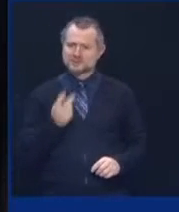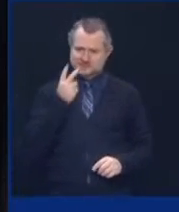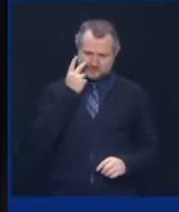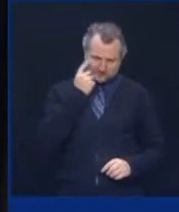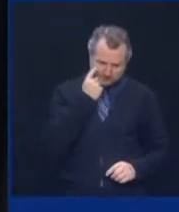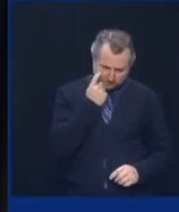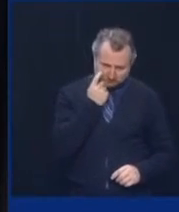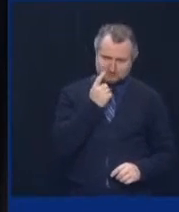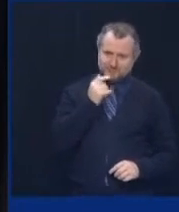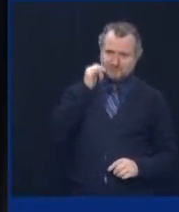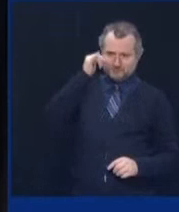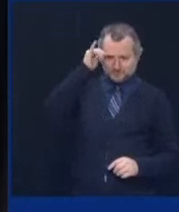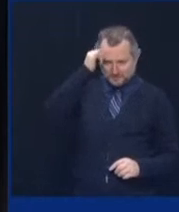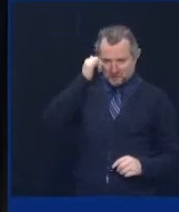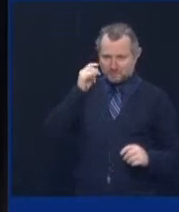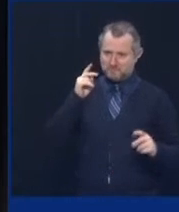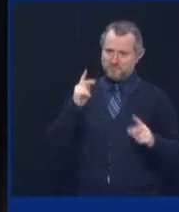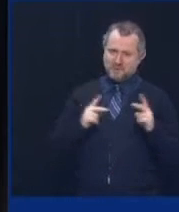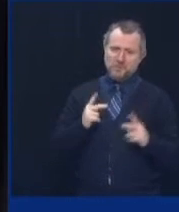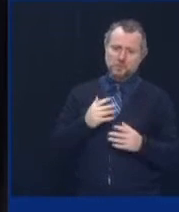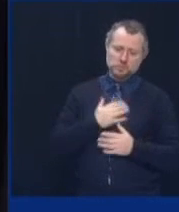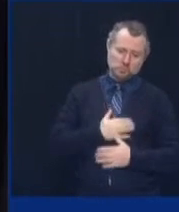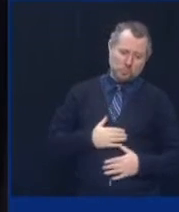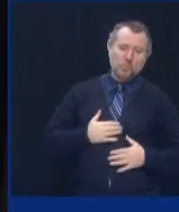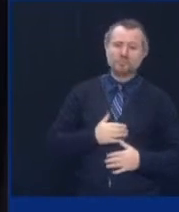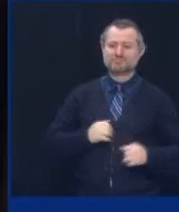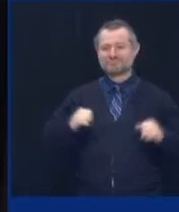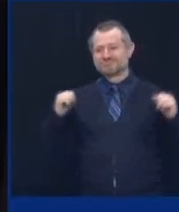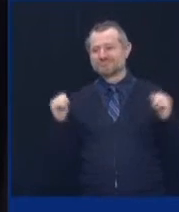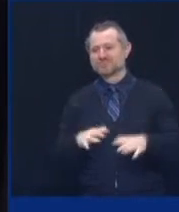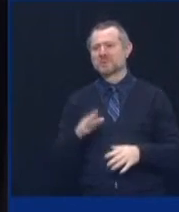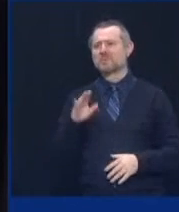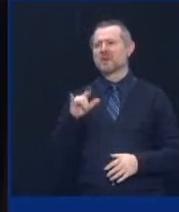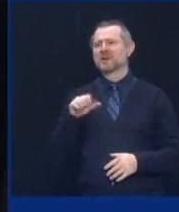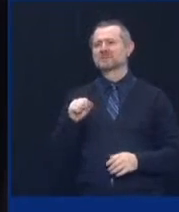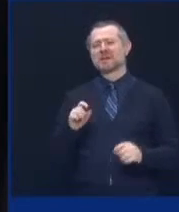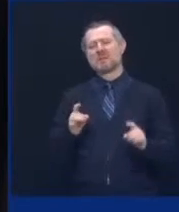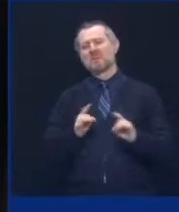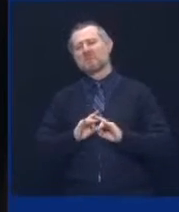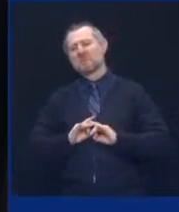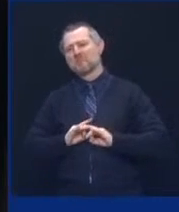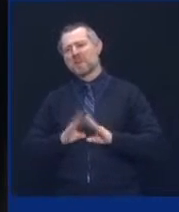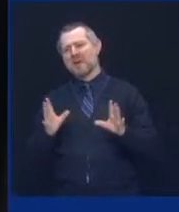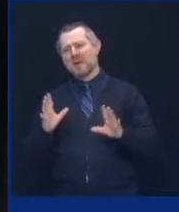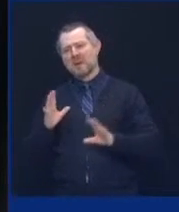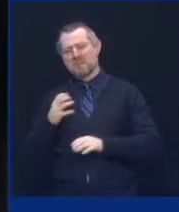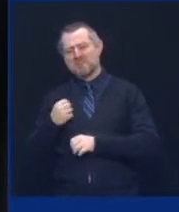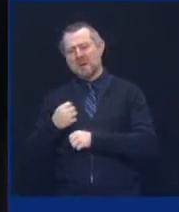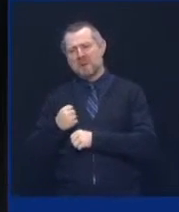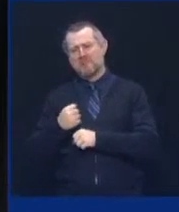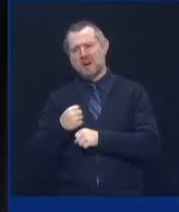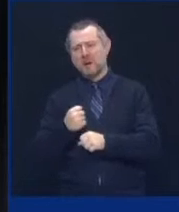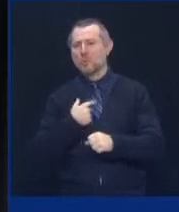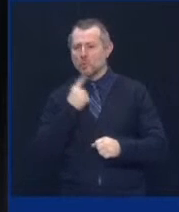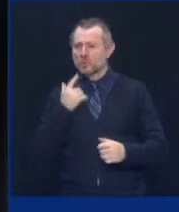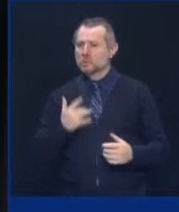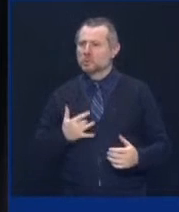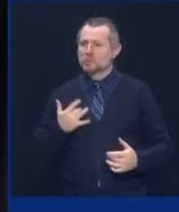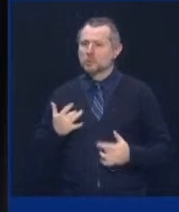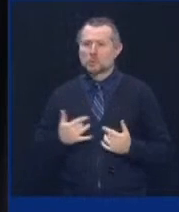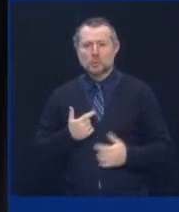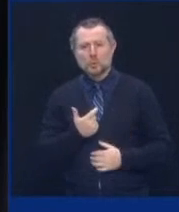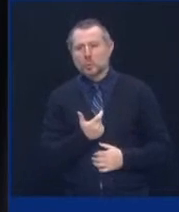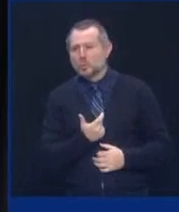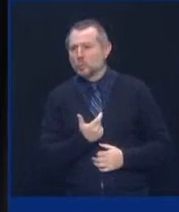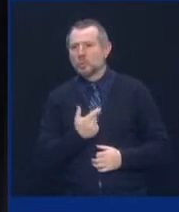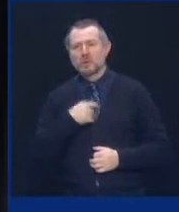Buffalonians enjoy this moment. They're playing great. It is exciting. And God bless, you know,